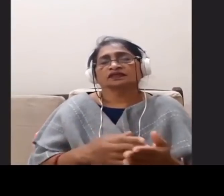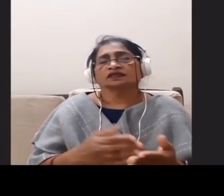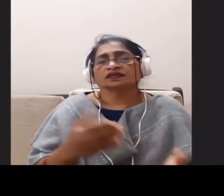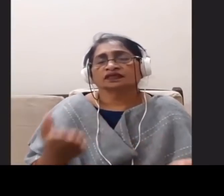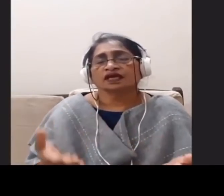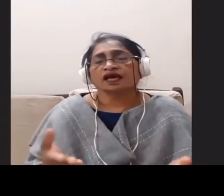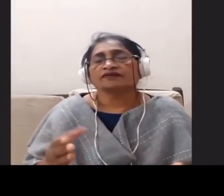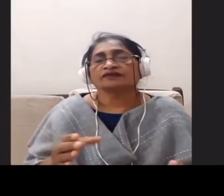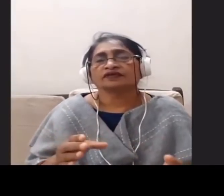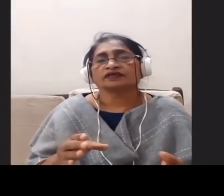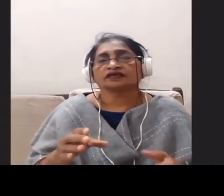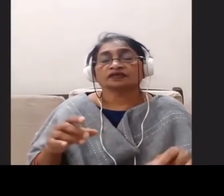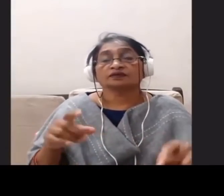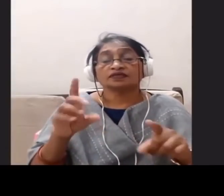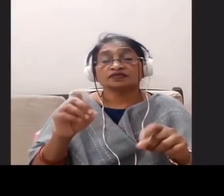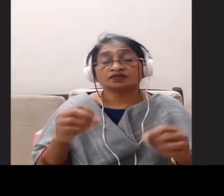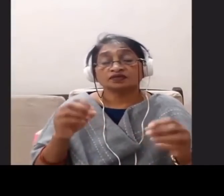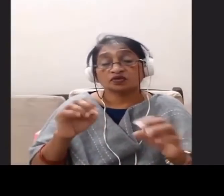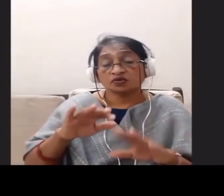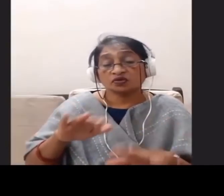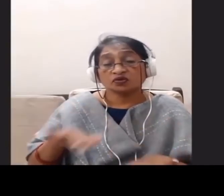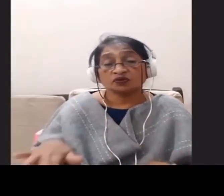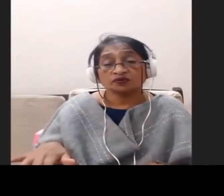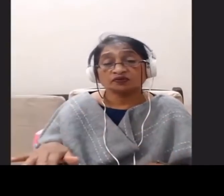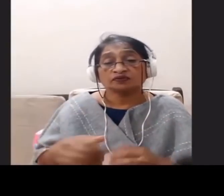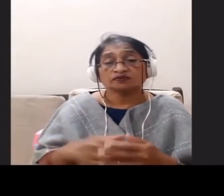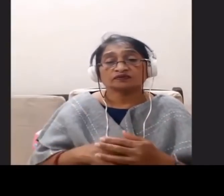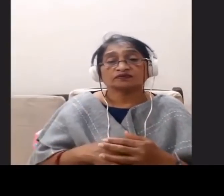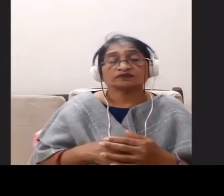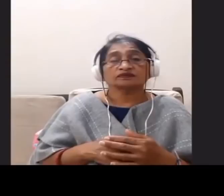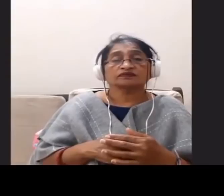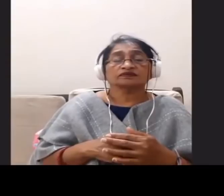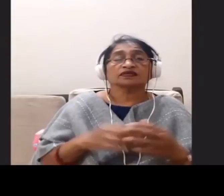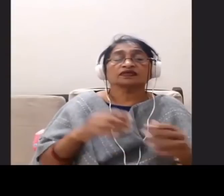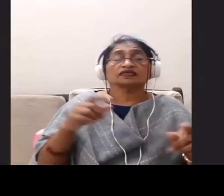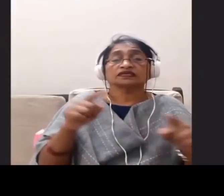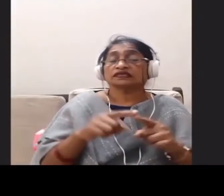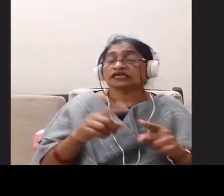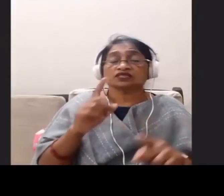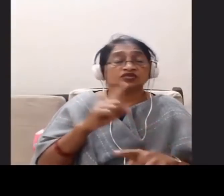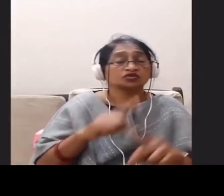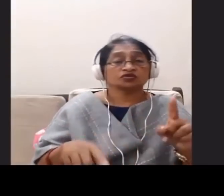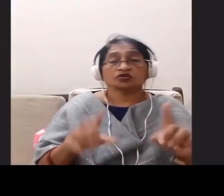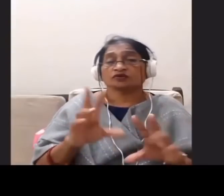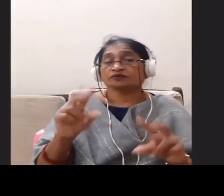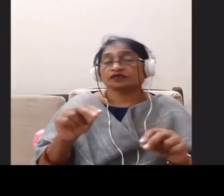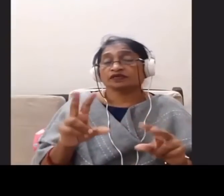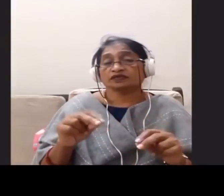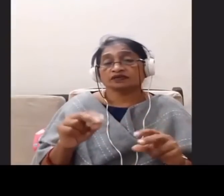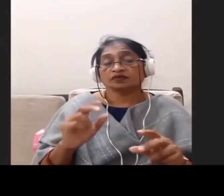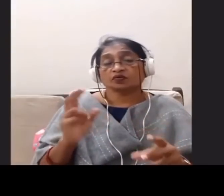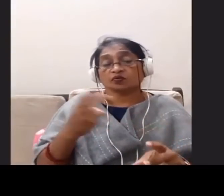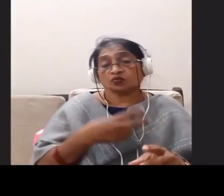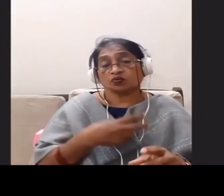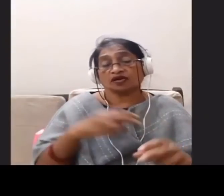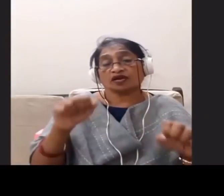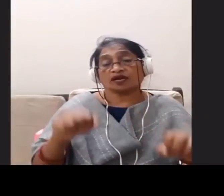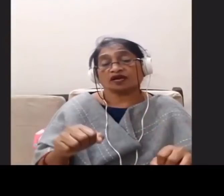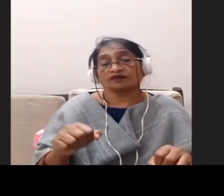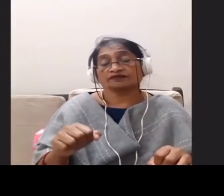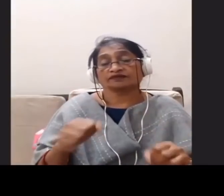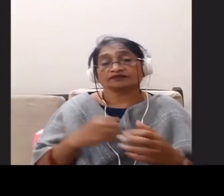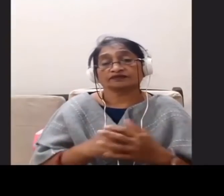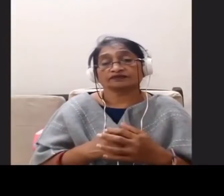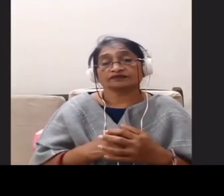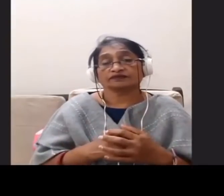capacities, they want to use that very marginalization to push you back. But that should not be our deterrent, because we have a noble mission.